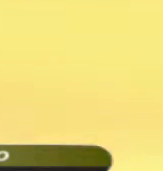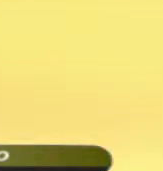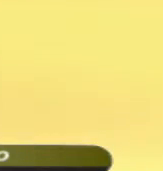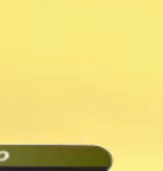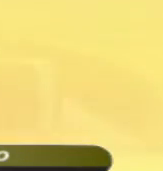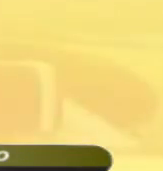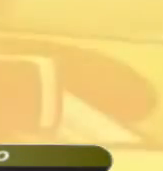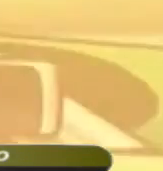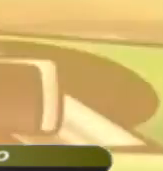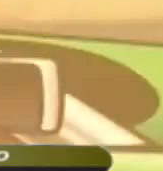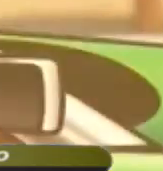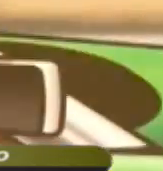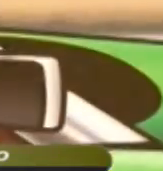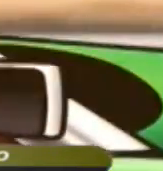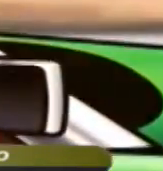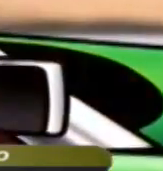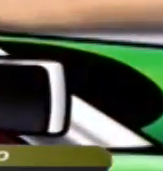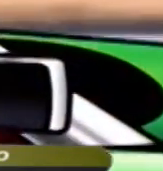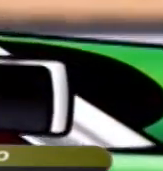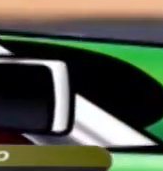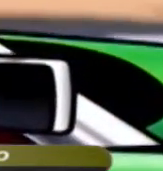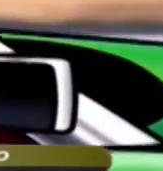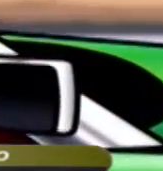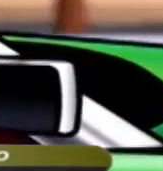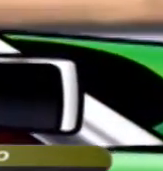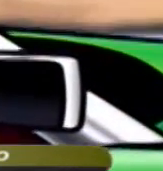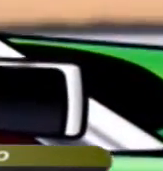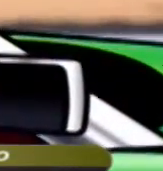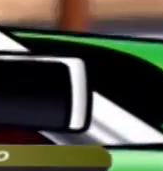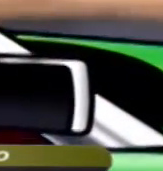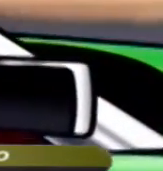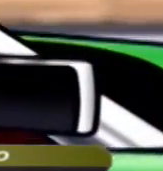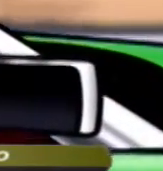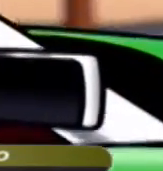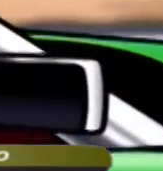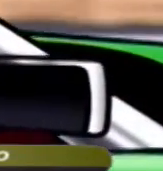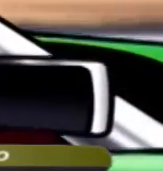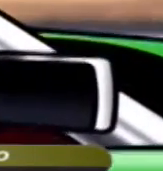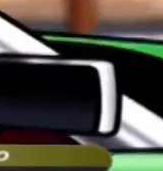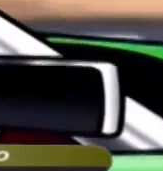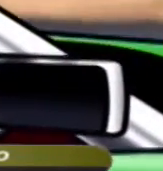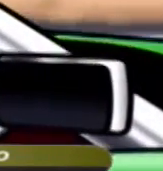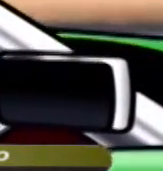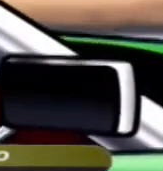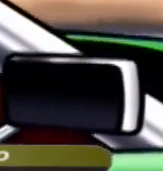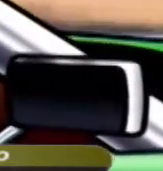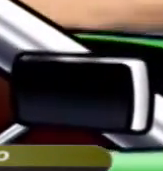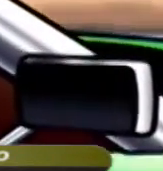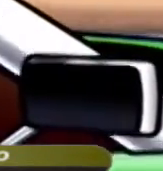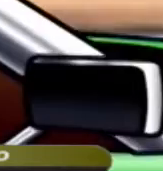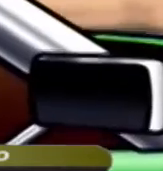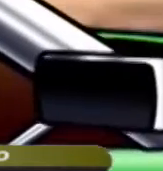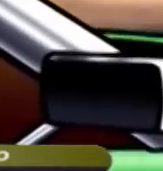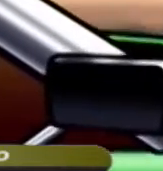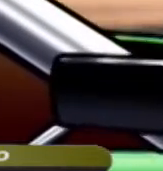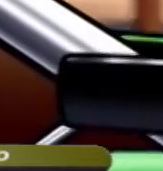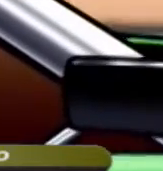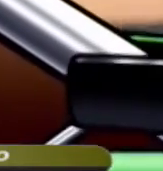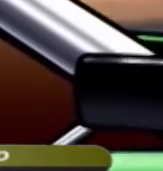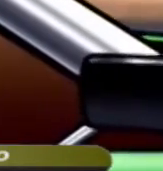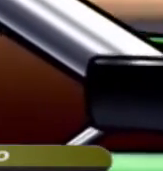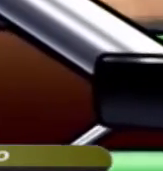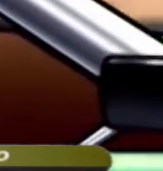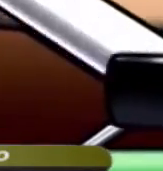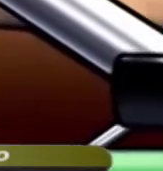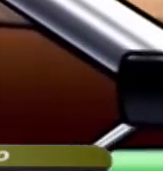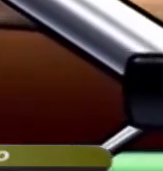unto you, come and follow me, go. Baby, you be my oh yo. Baby, make you never leave me solo.